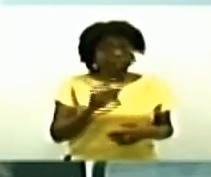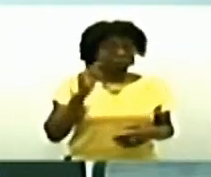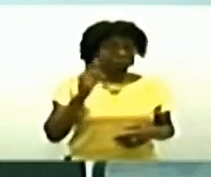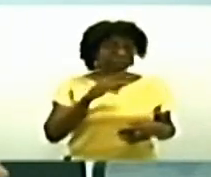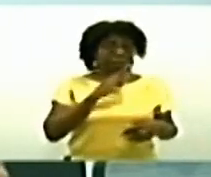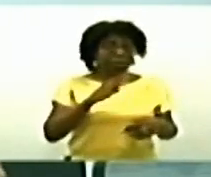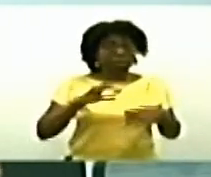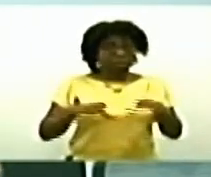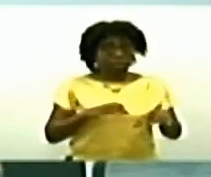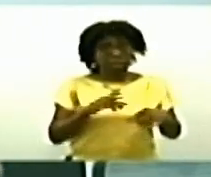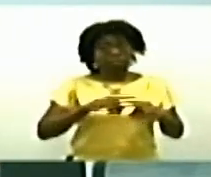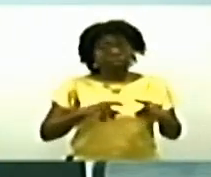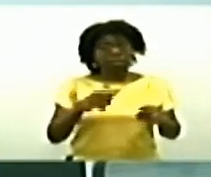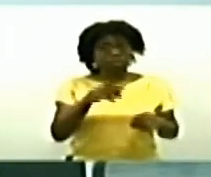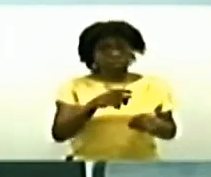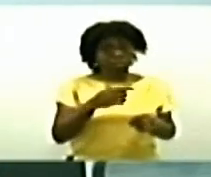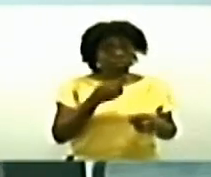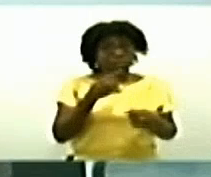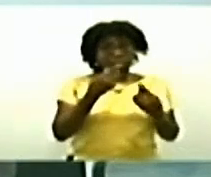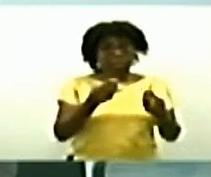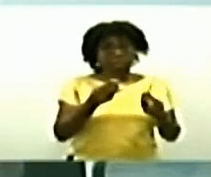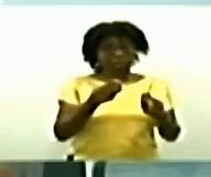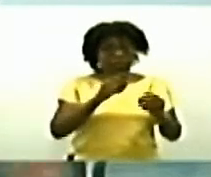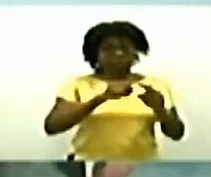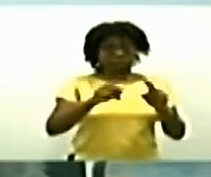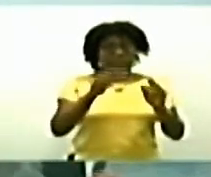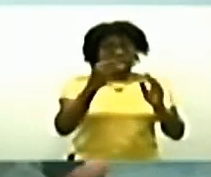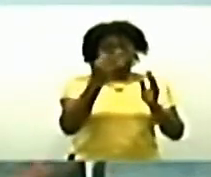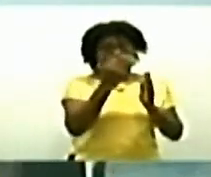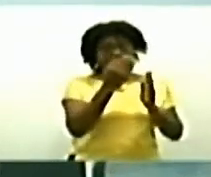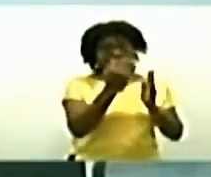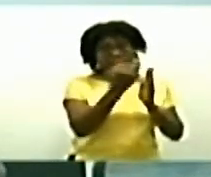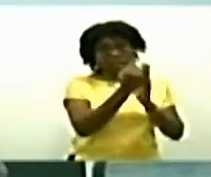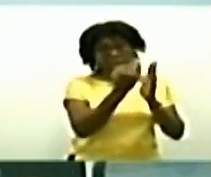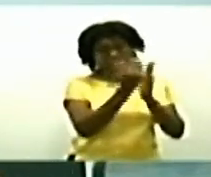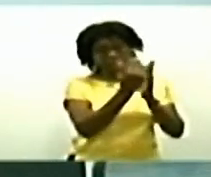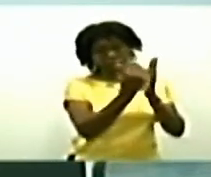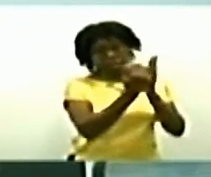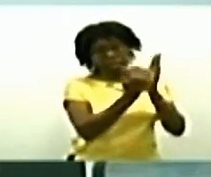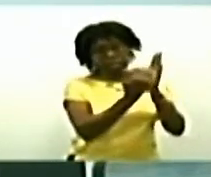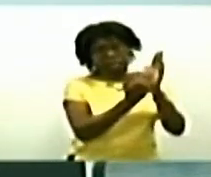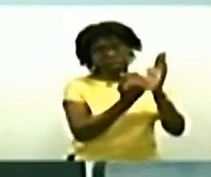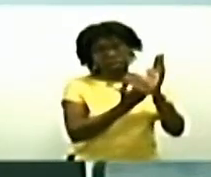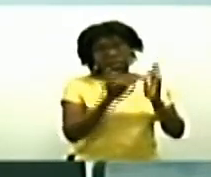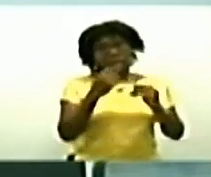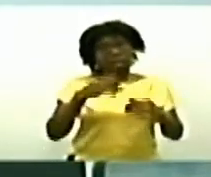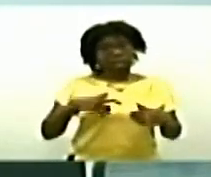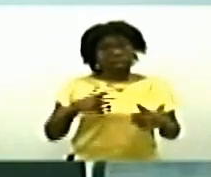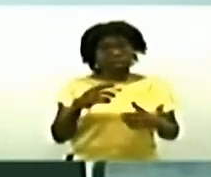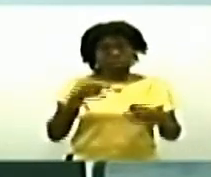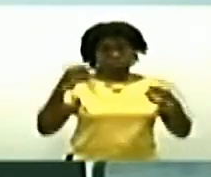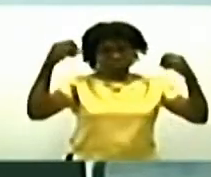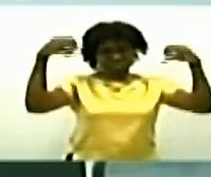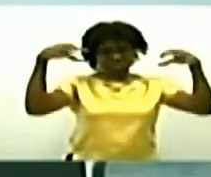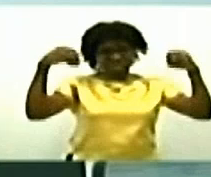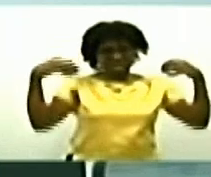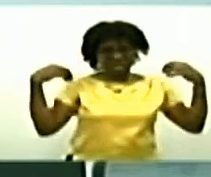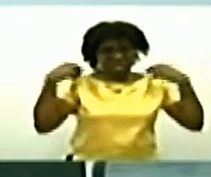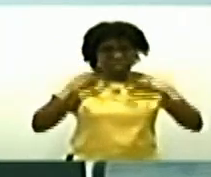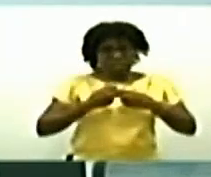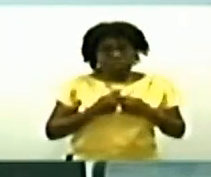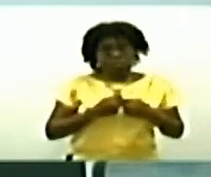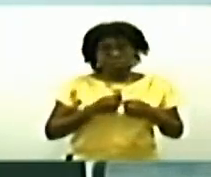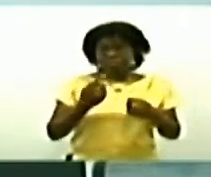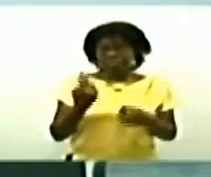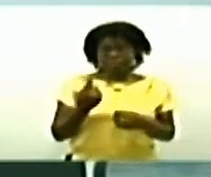different items, so something, for instance, like a raincoat or something, so remember, these wardens are expected to be outside, and we need to look